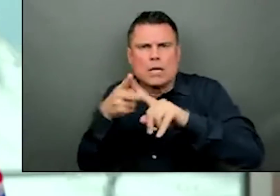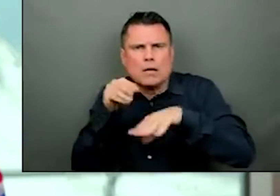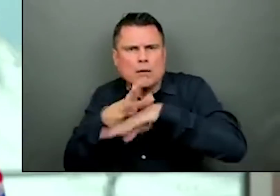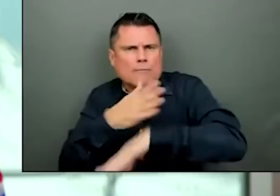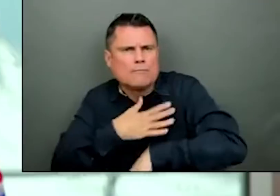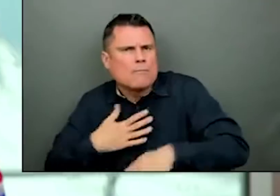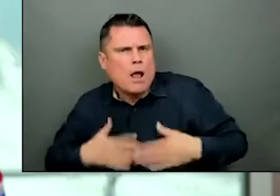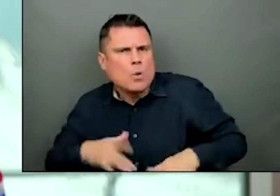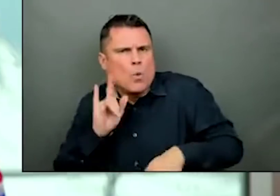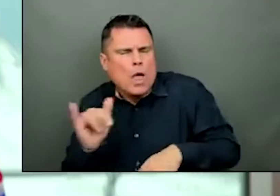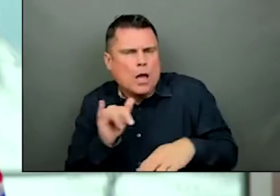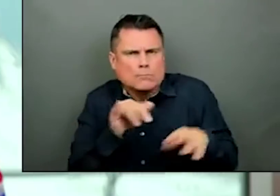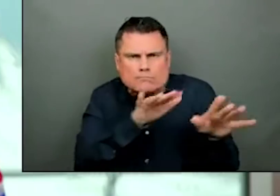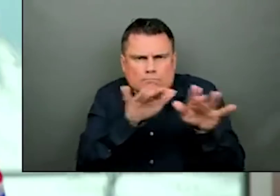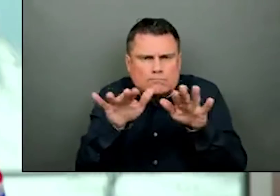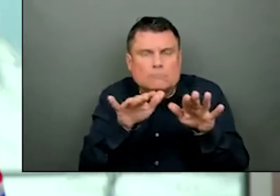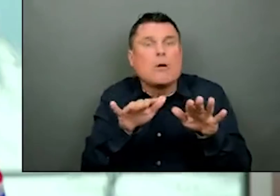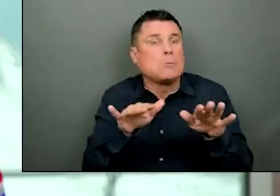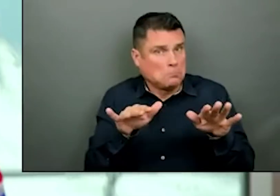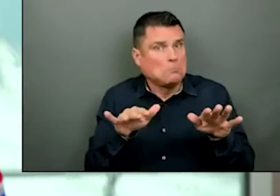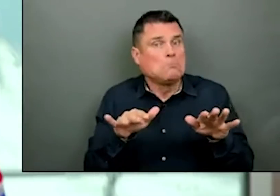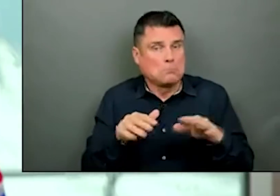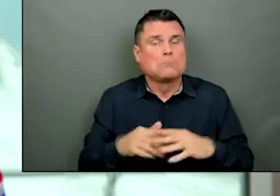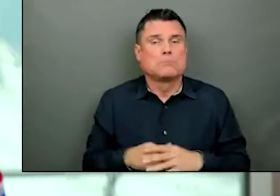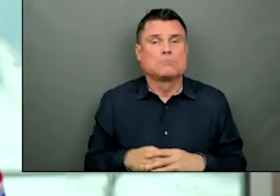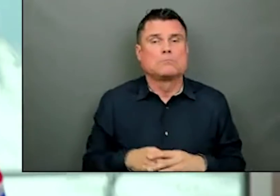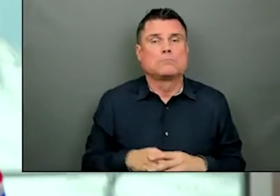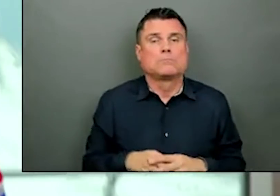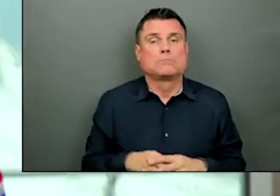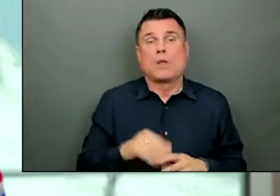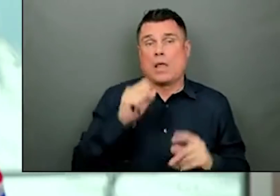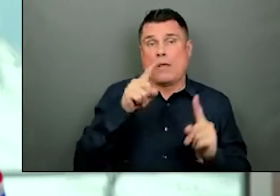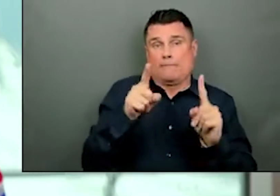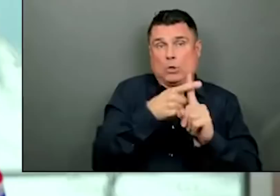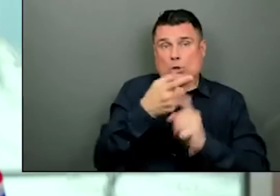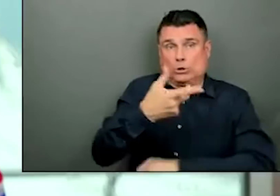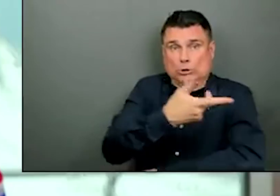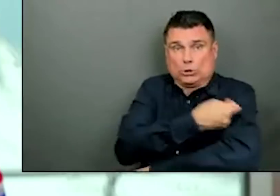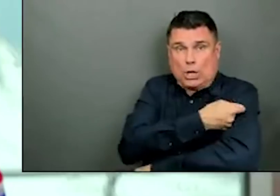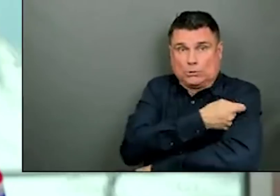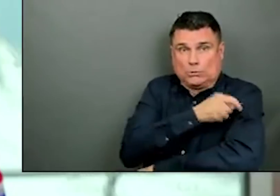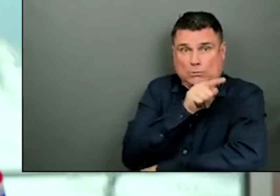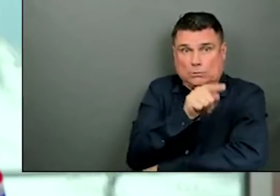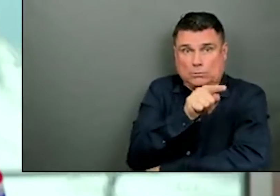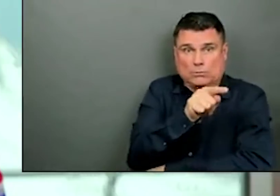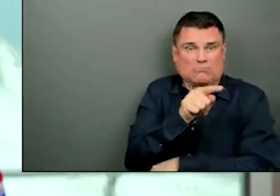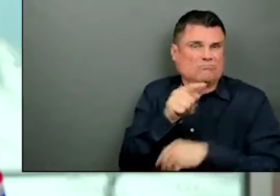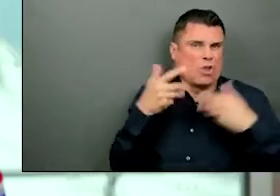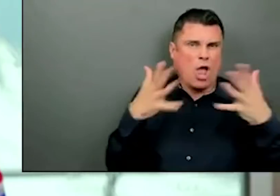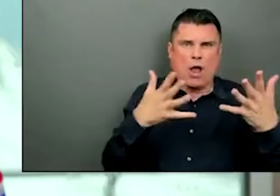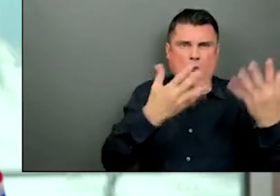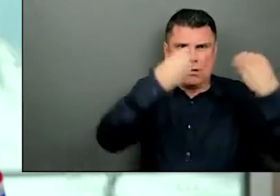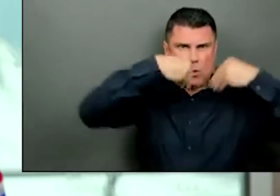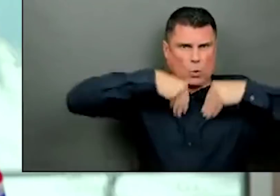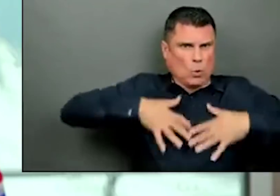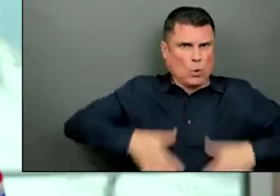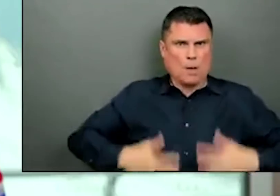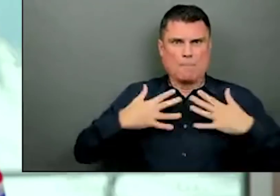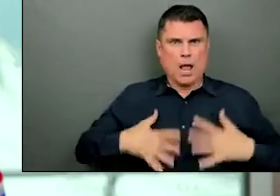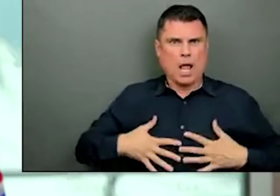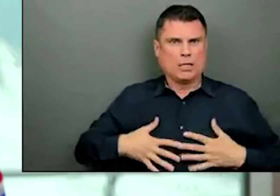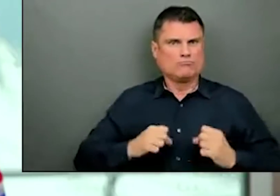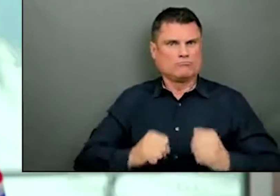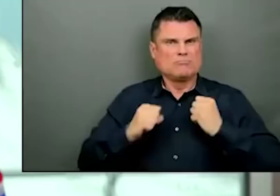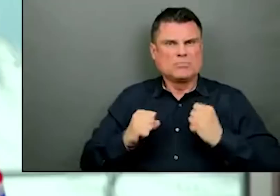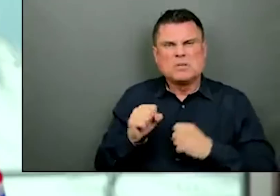first dose upwards of 76 to 79% and over 80% for the messenger RNA vaccines.